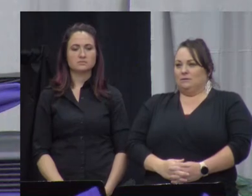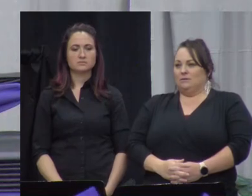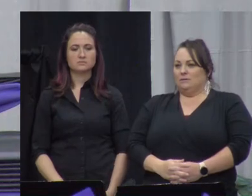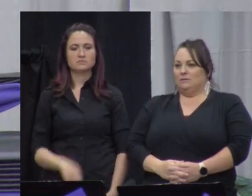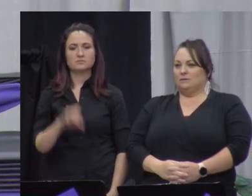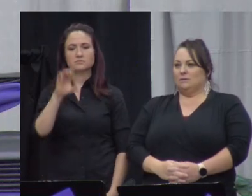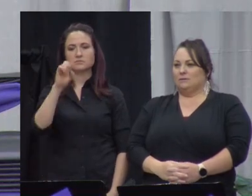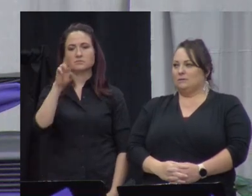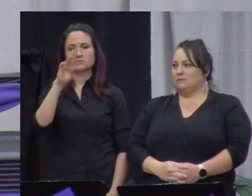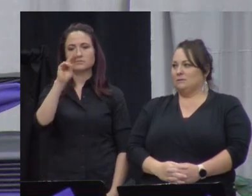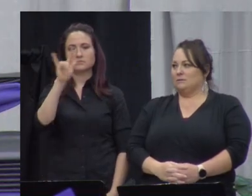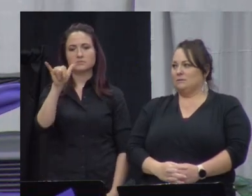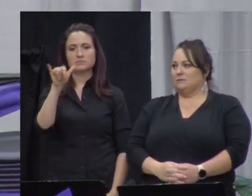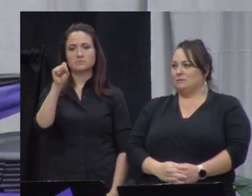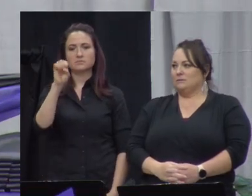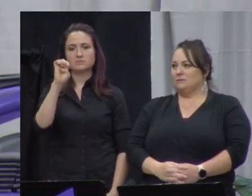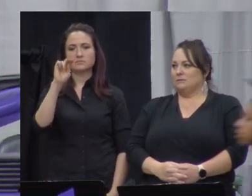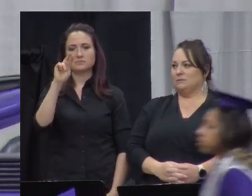Courtney Senna.